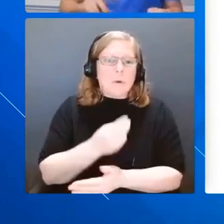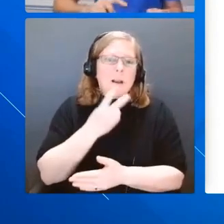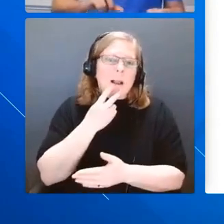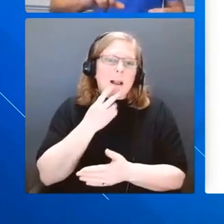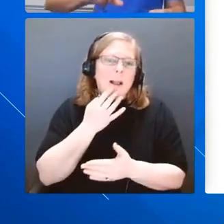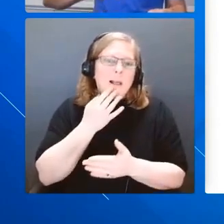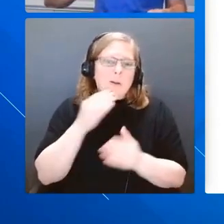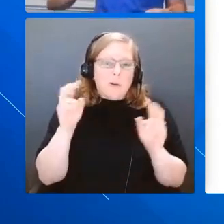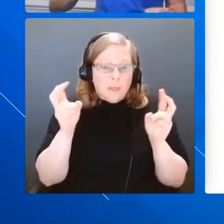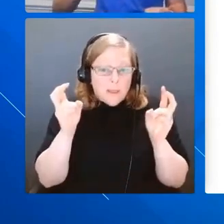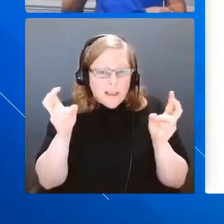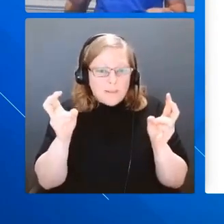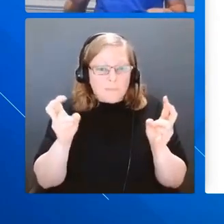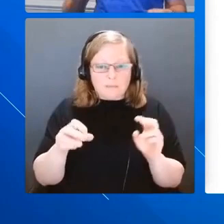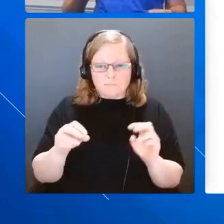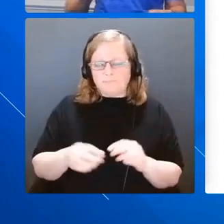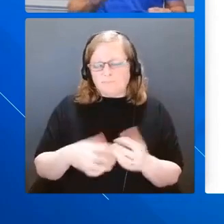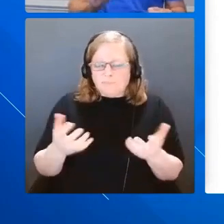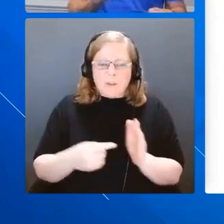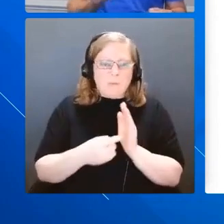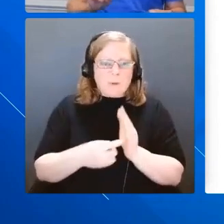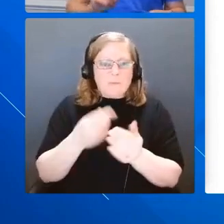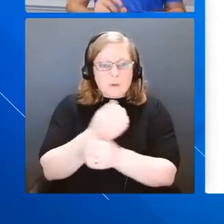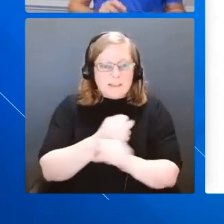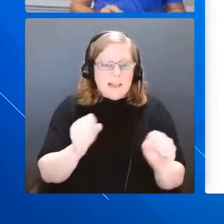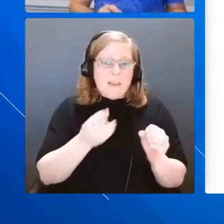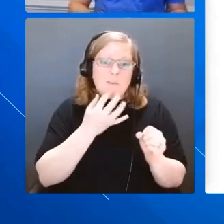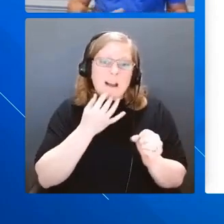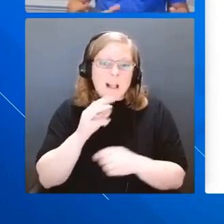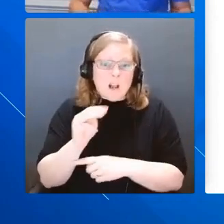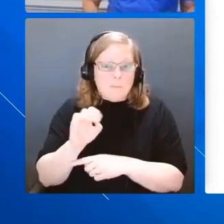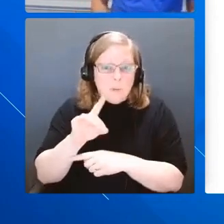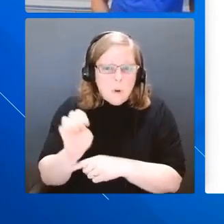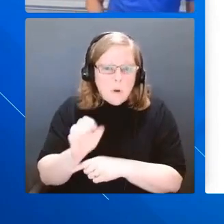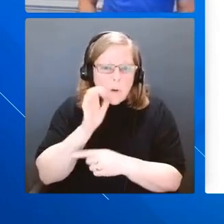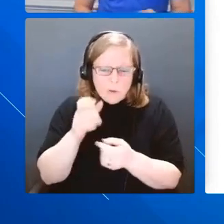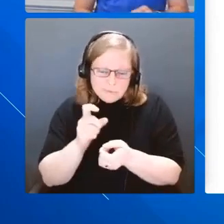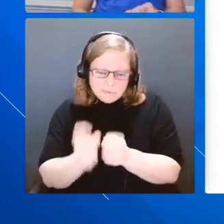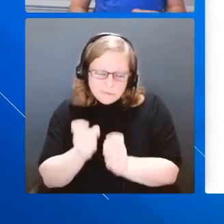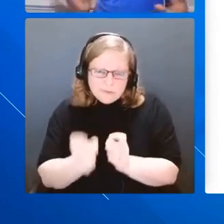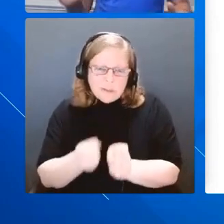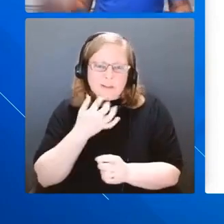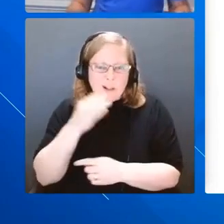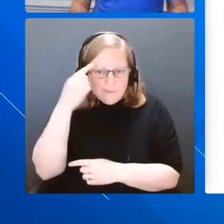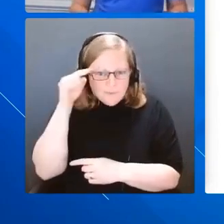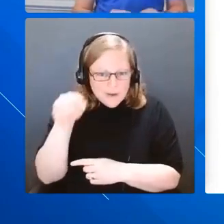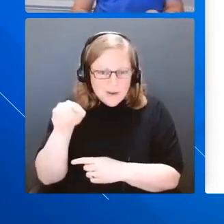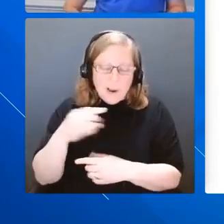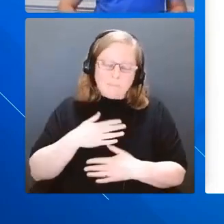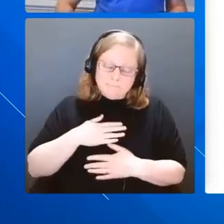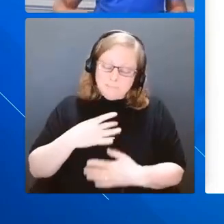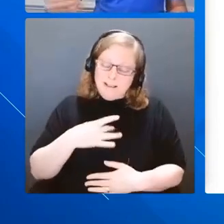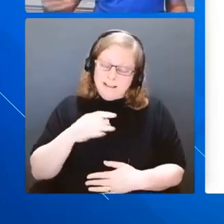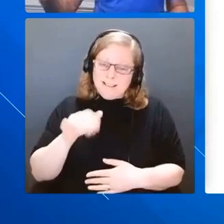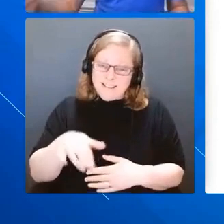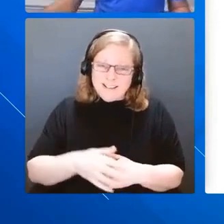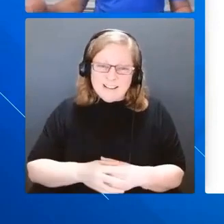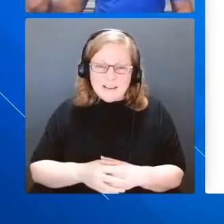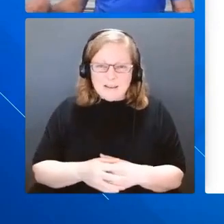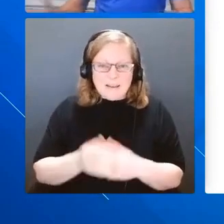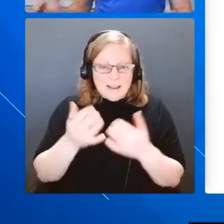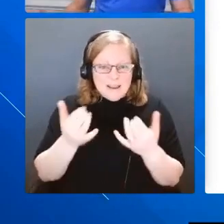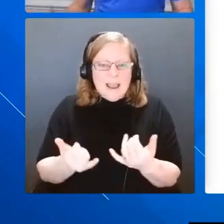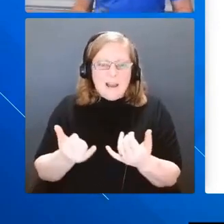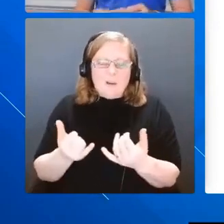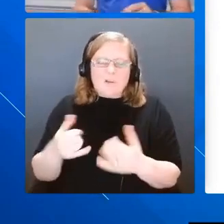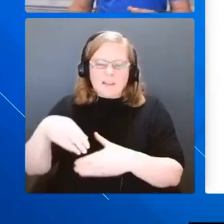mode, will actually tweak the color a little bit for you. It's pretty cool. I actually really, really like it. Right now, it's only an Attendee Hub based